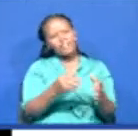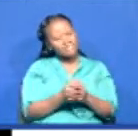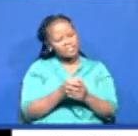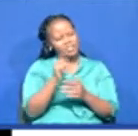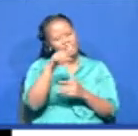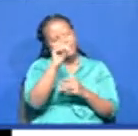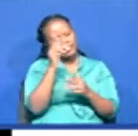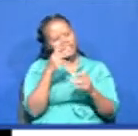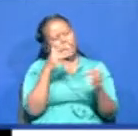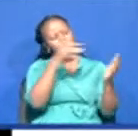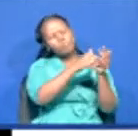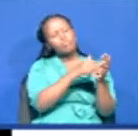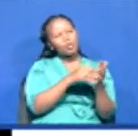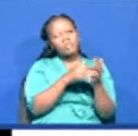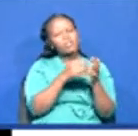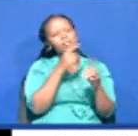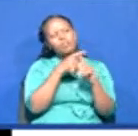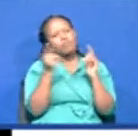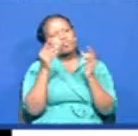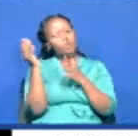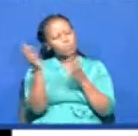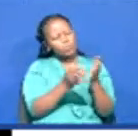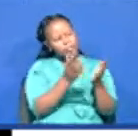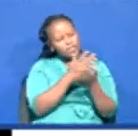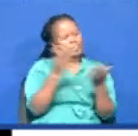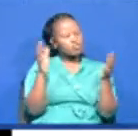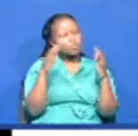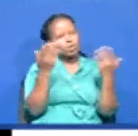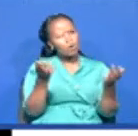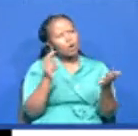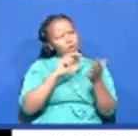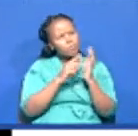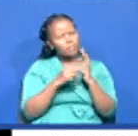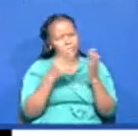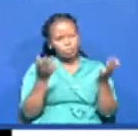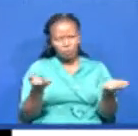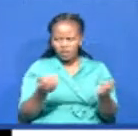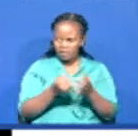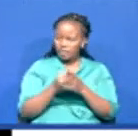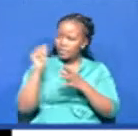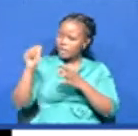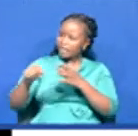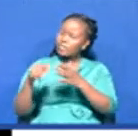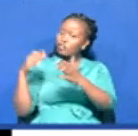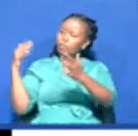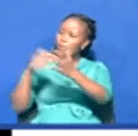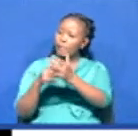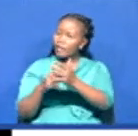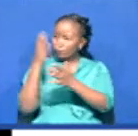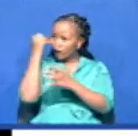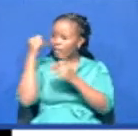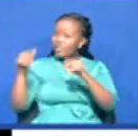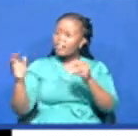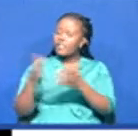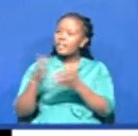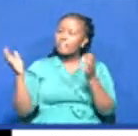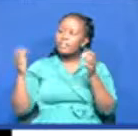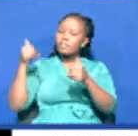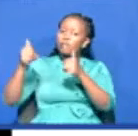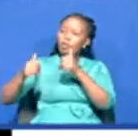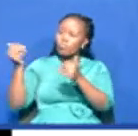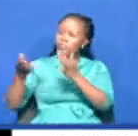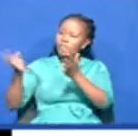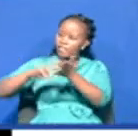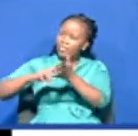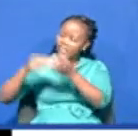doing this importation of those particular goods, or what does that mean? Exactly, they'll be barred actually, because anything that has not been recorded cannot be imported in their country.